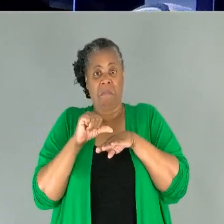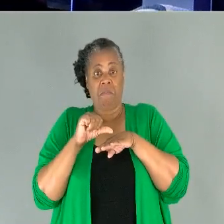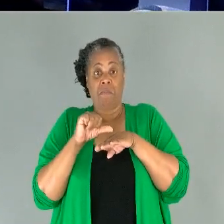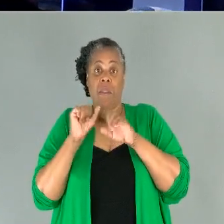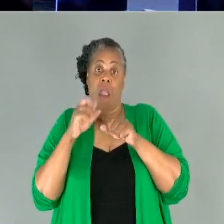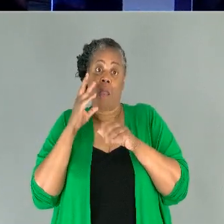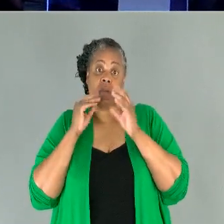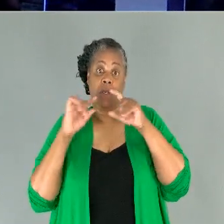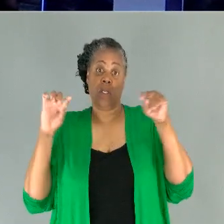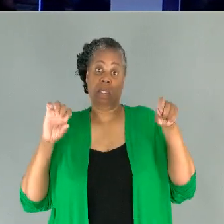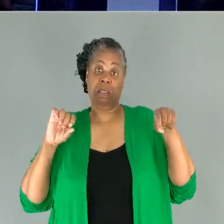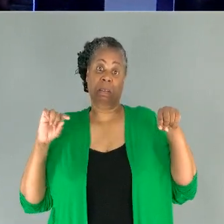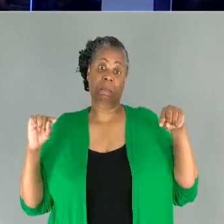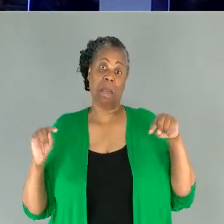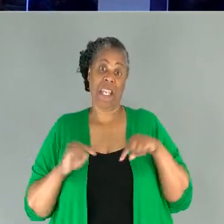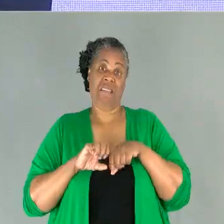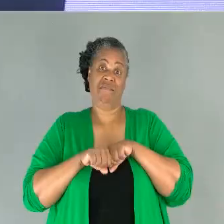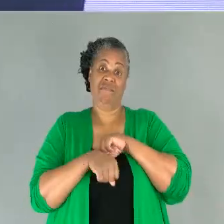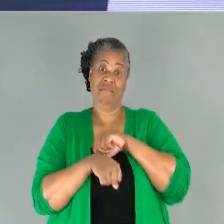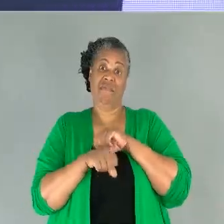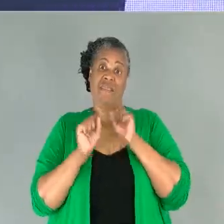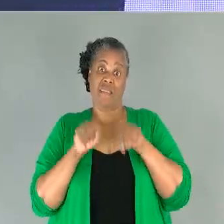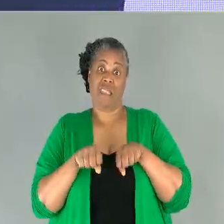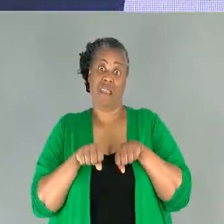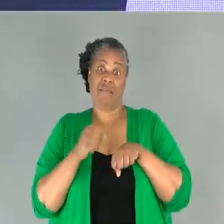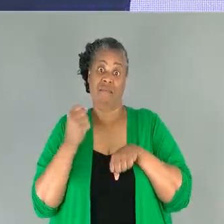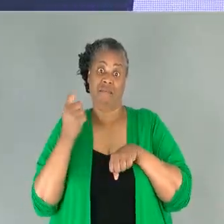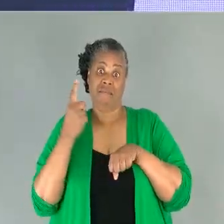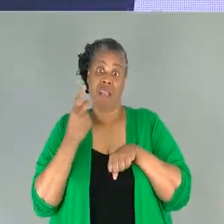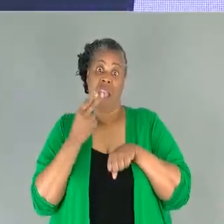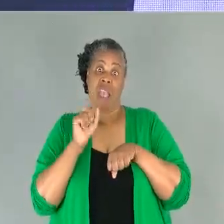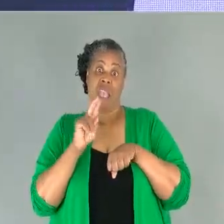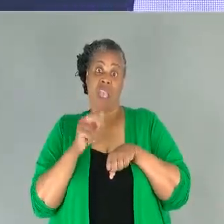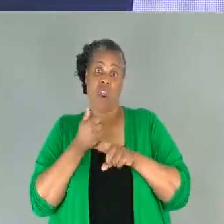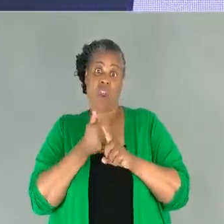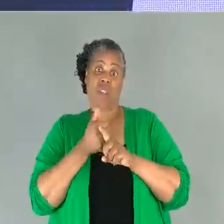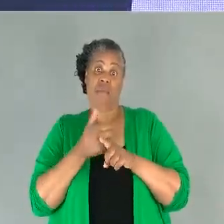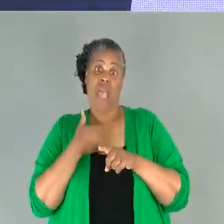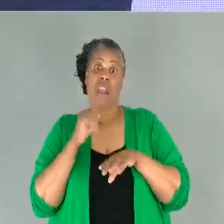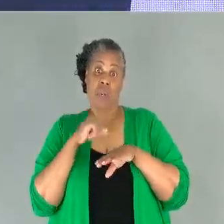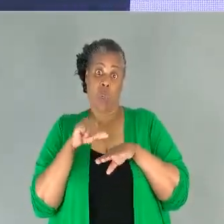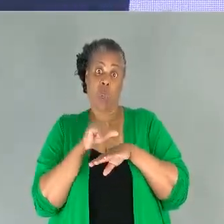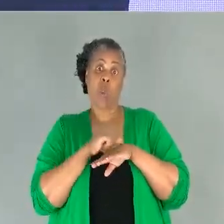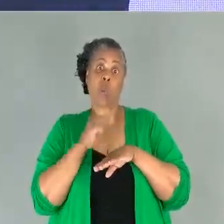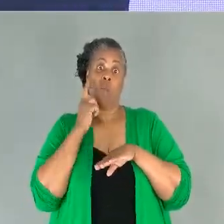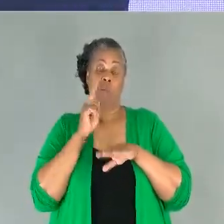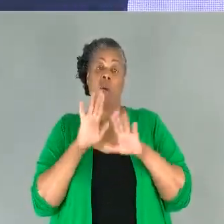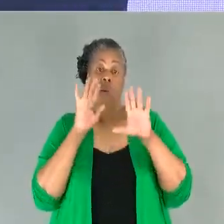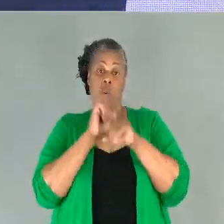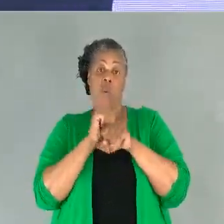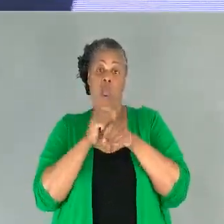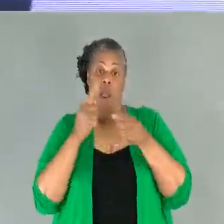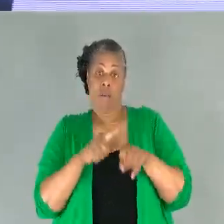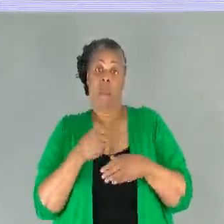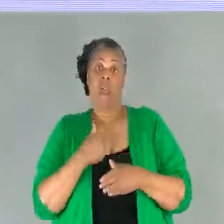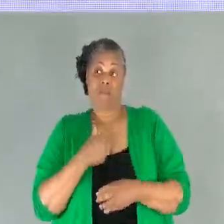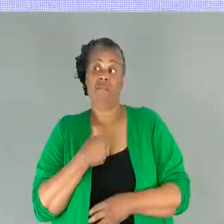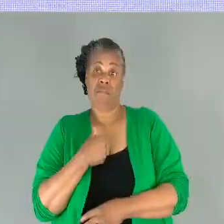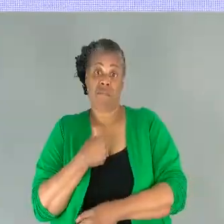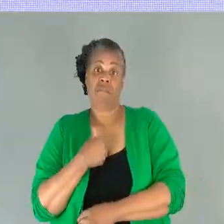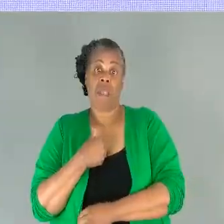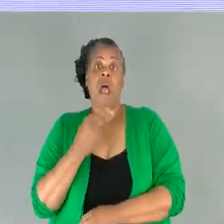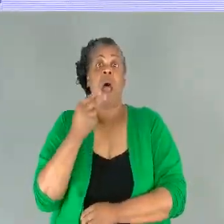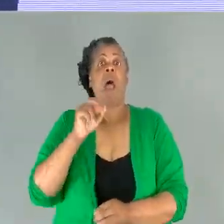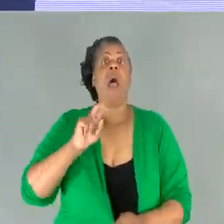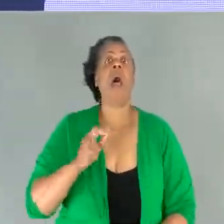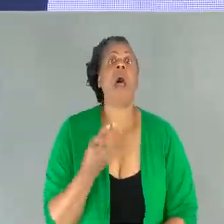painful. So Hannah had an anointing for the miraculous.